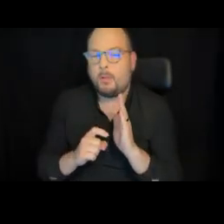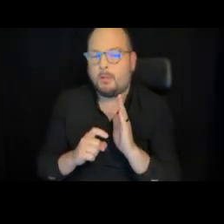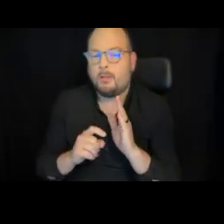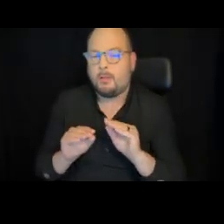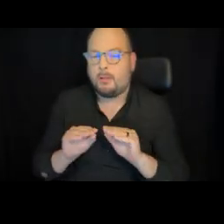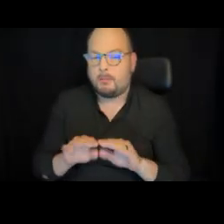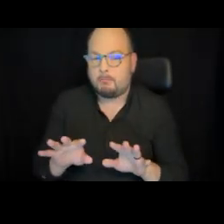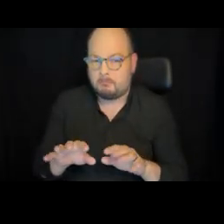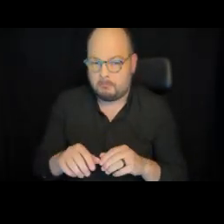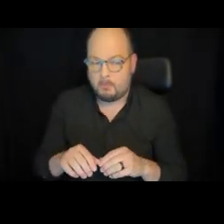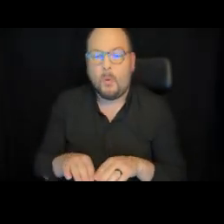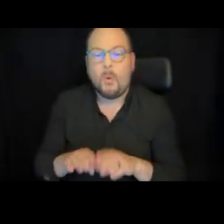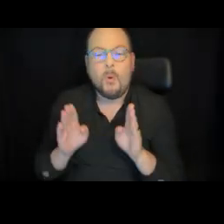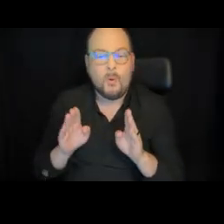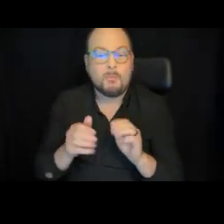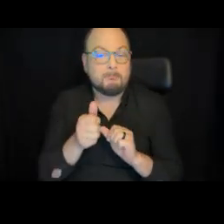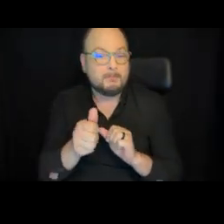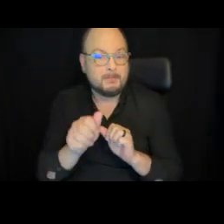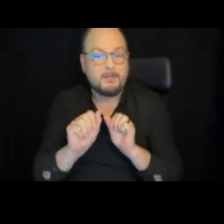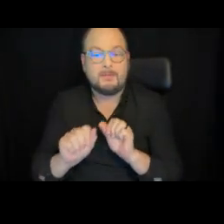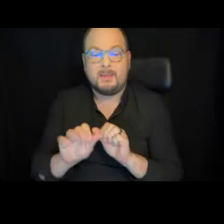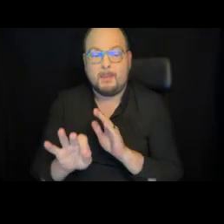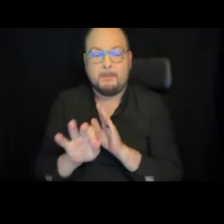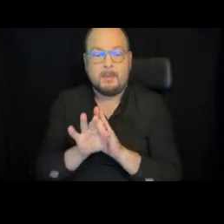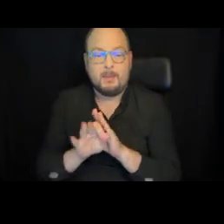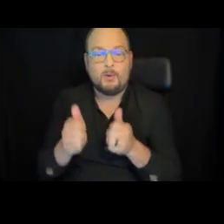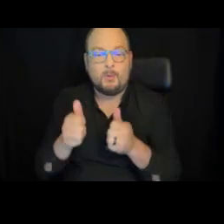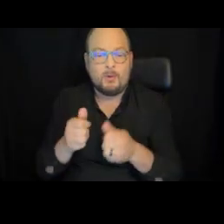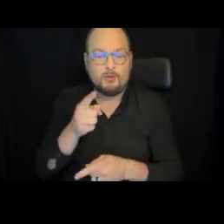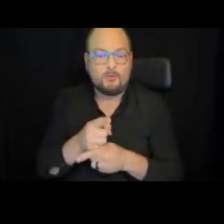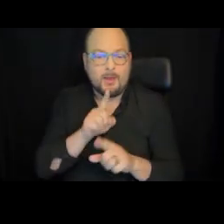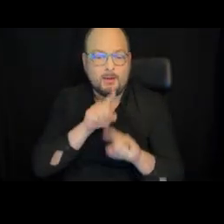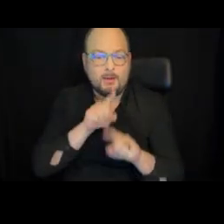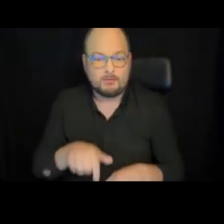so that you can select the correct answer.